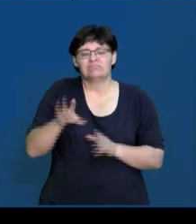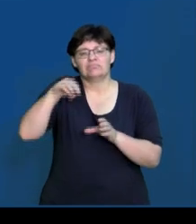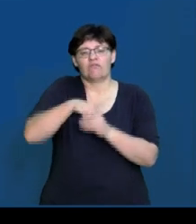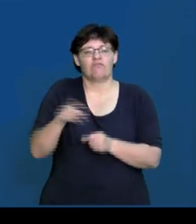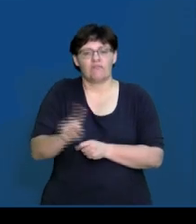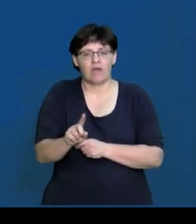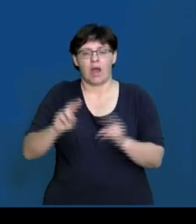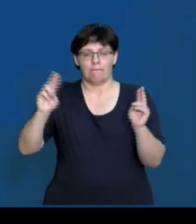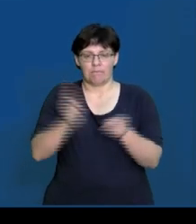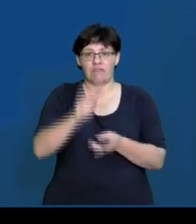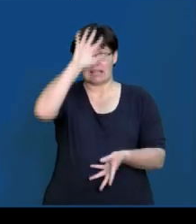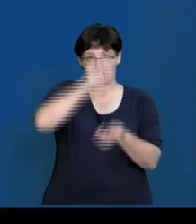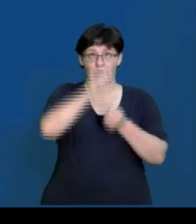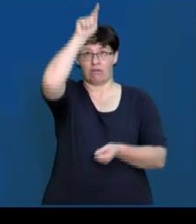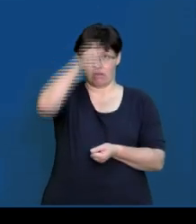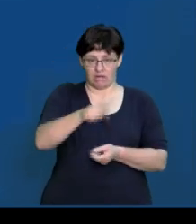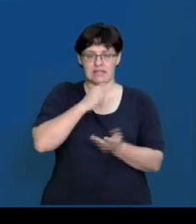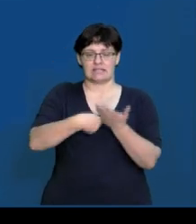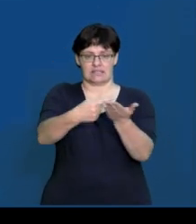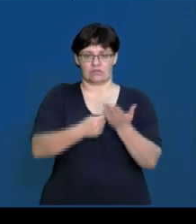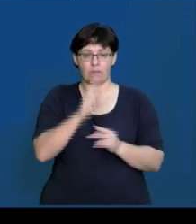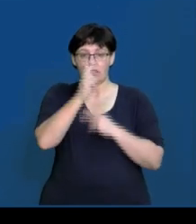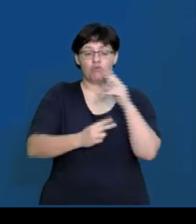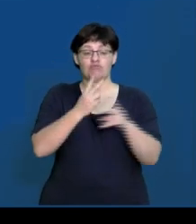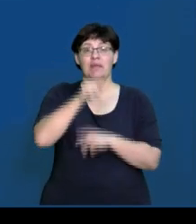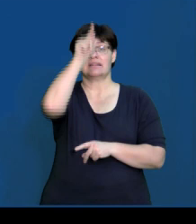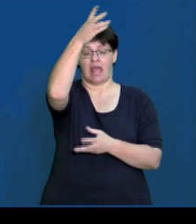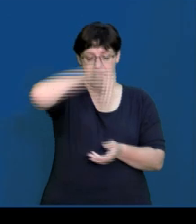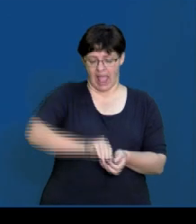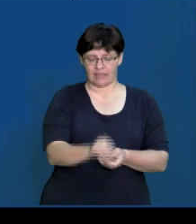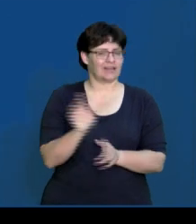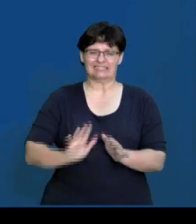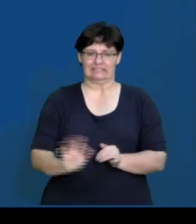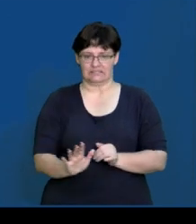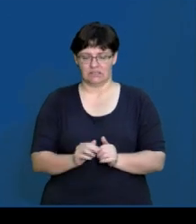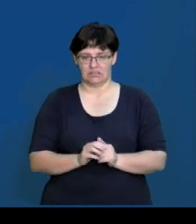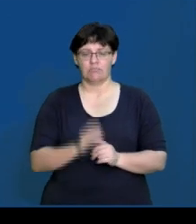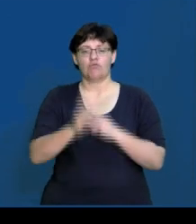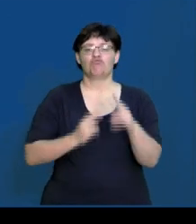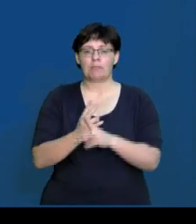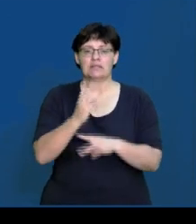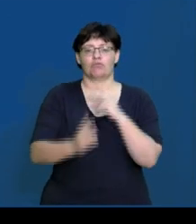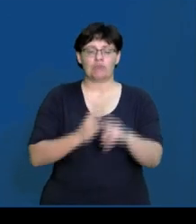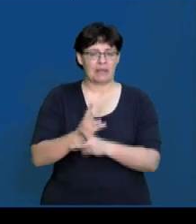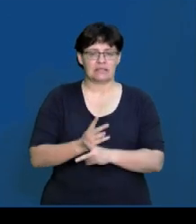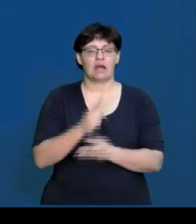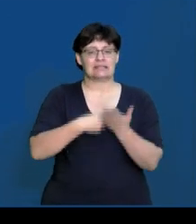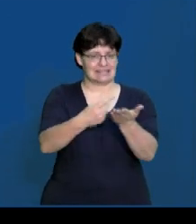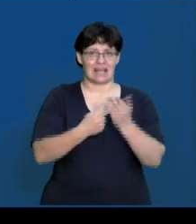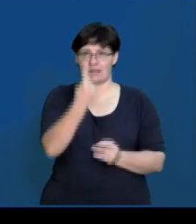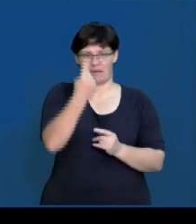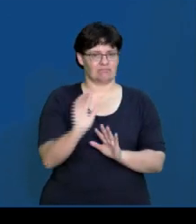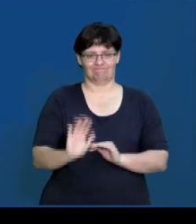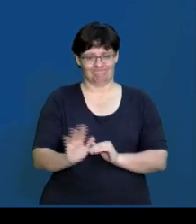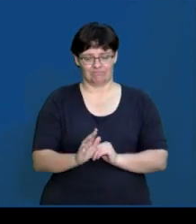which should include a brief summary of what you discussed without repeating facts already mentioned. So please do not repeat what you've